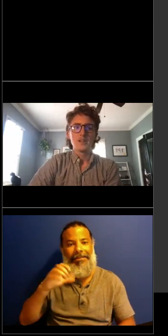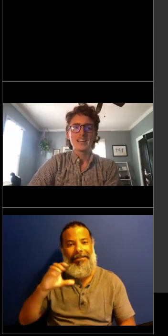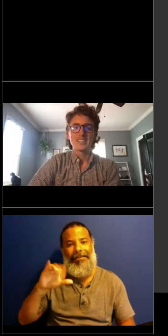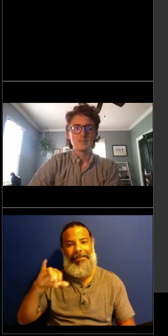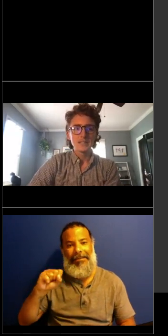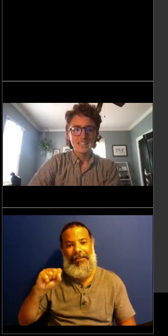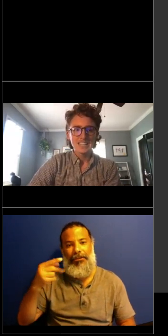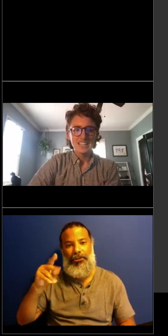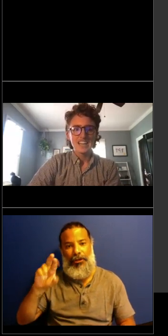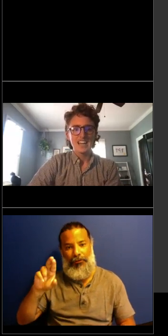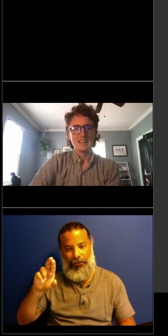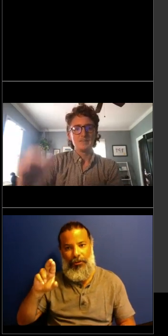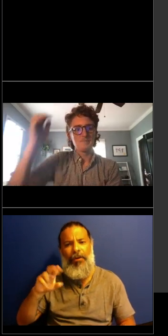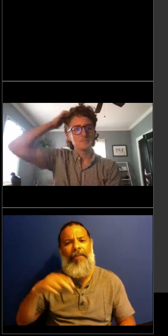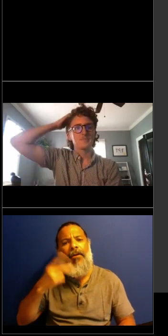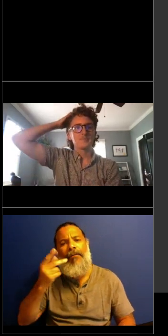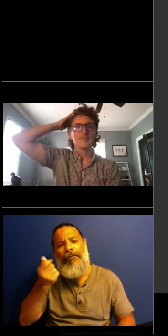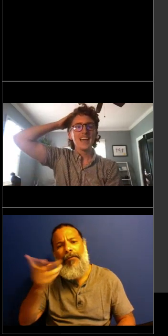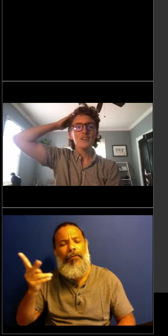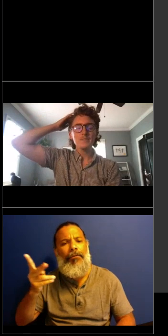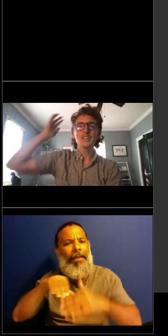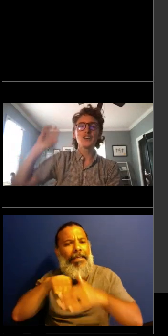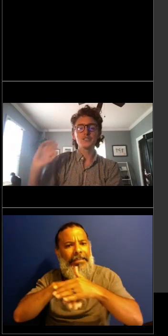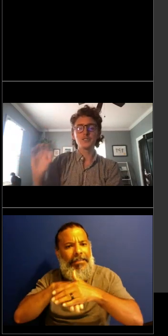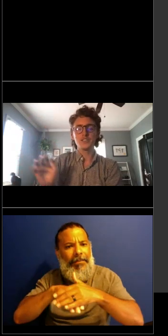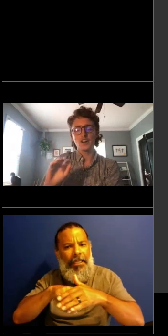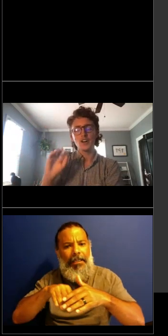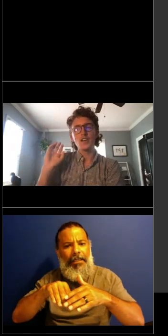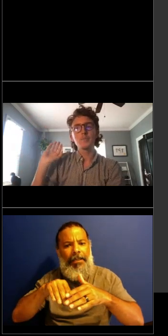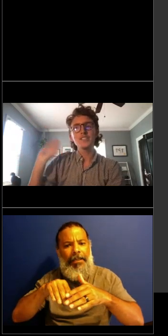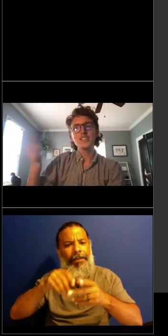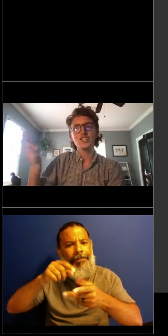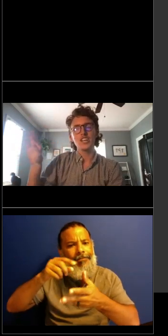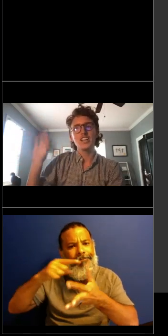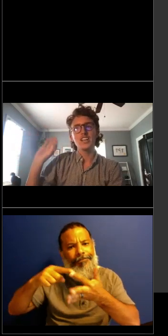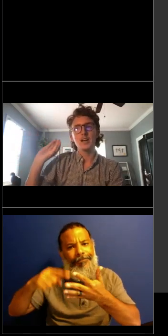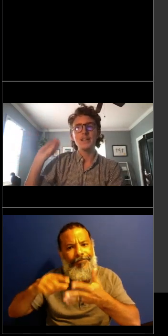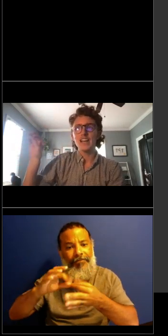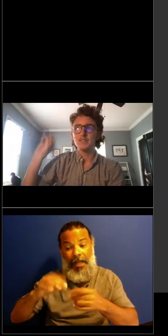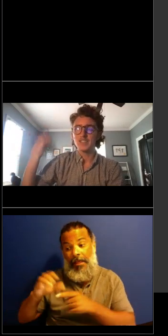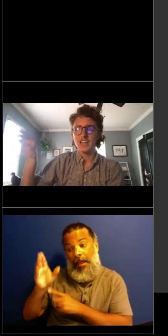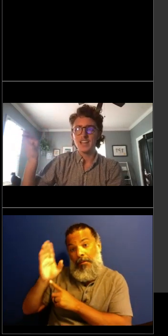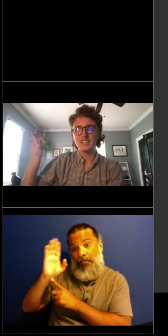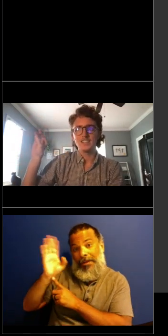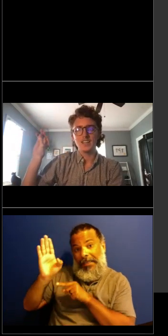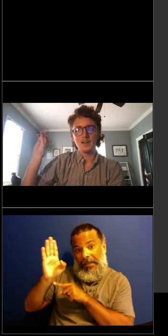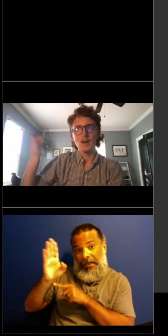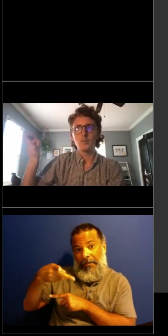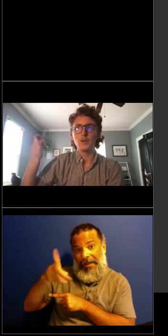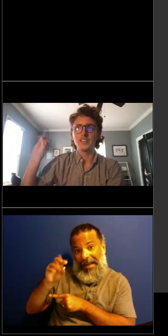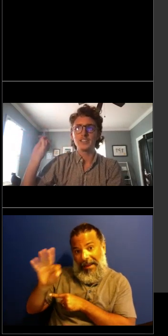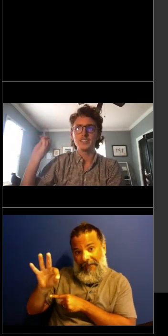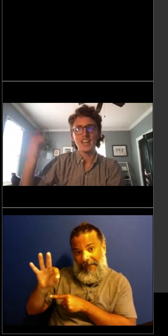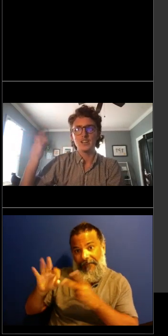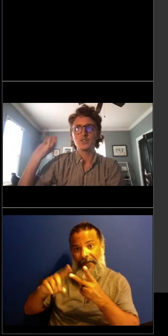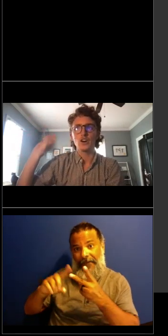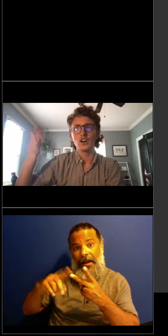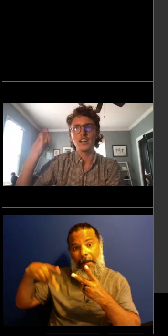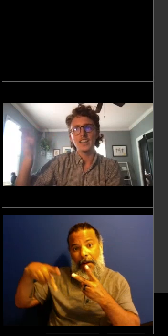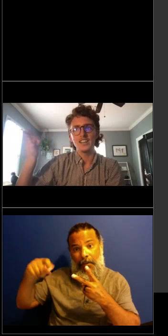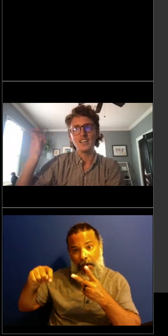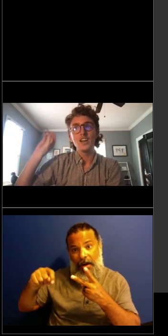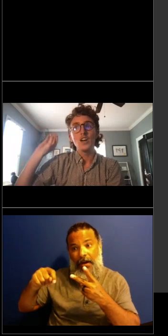just have a couple accessibility housekeeping notes. The presentation PDFs and PowerPoints